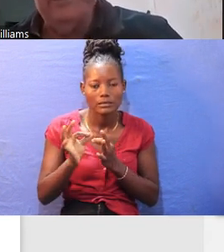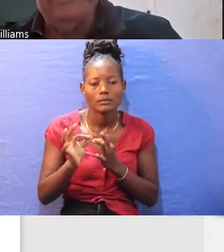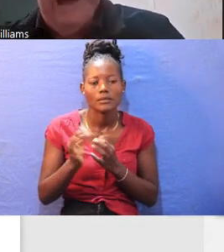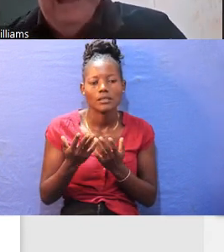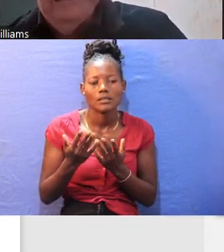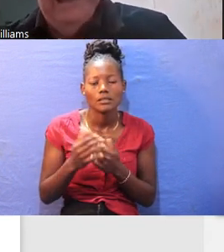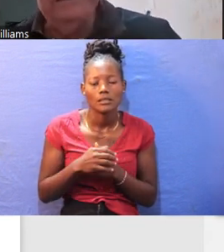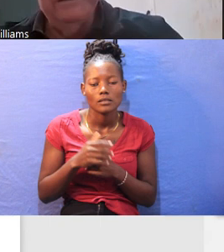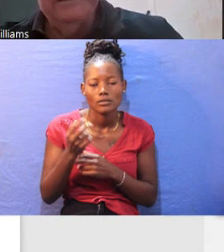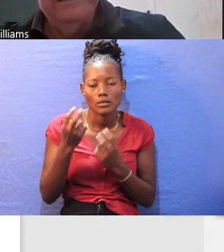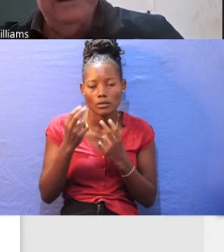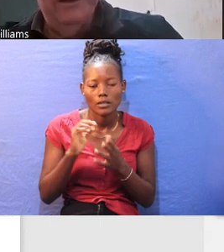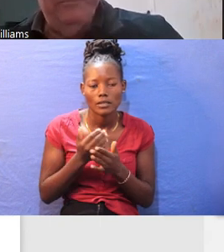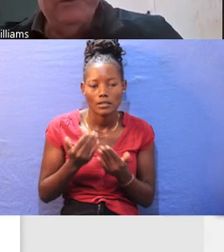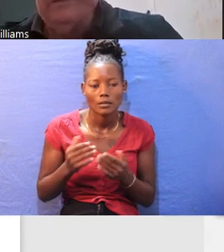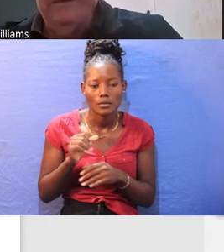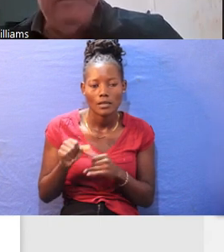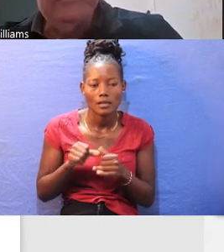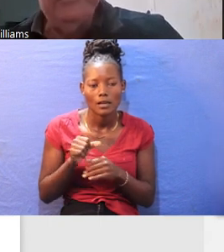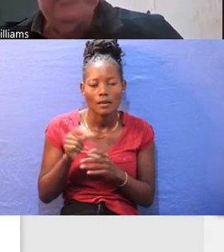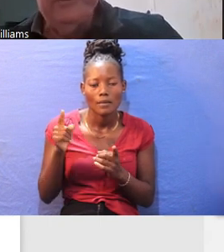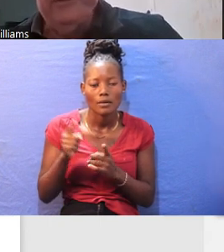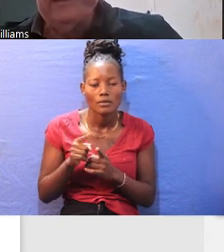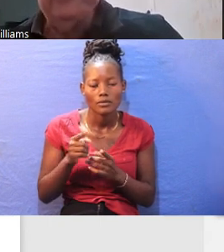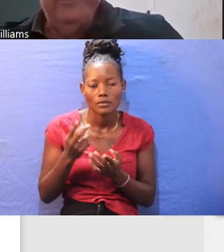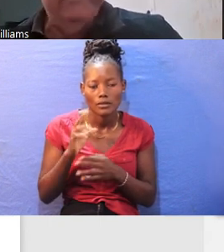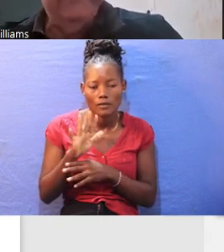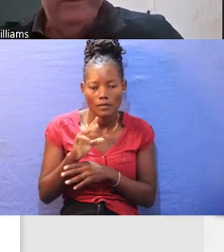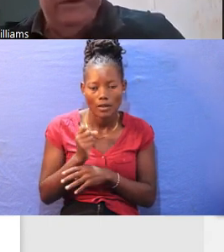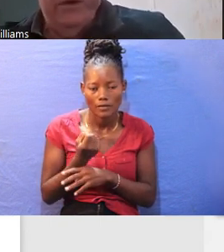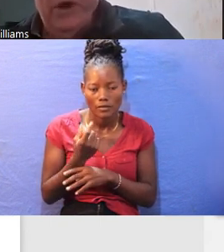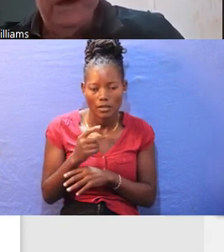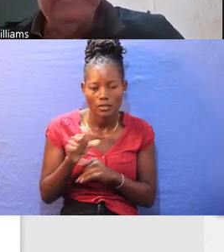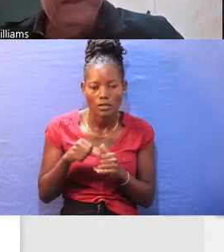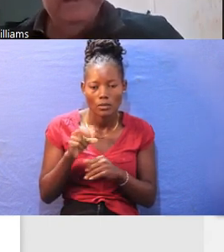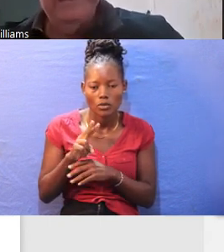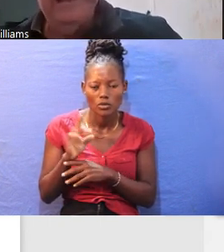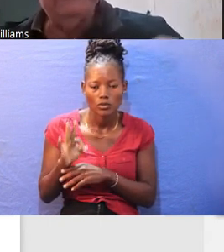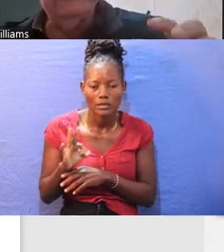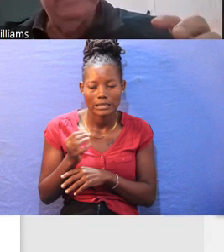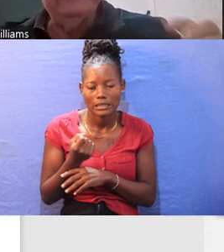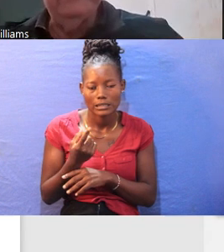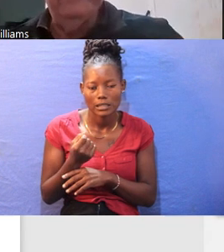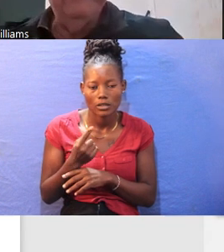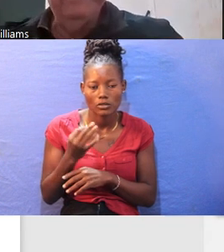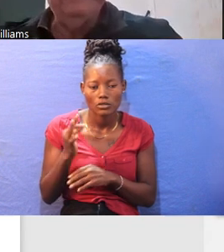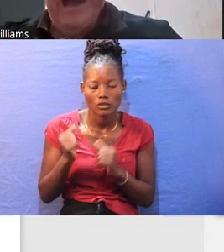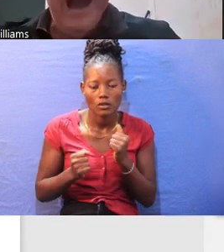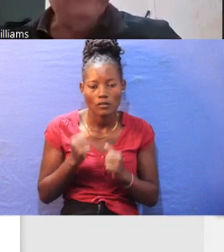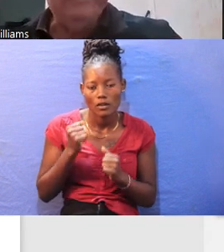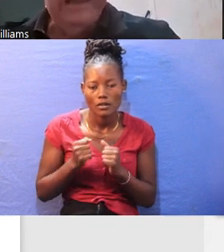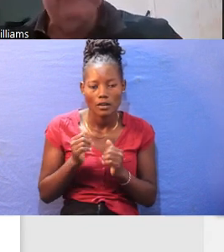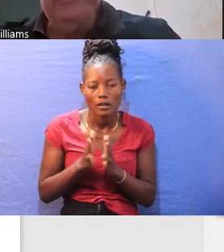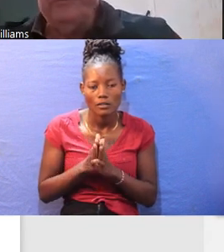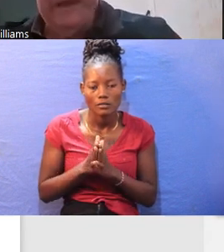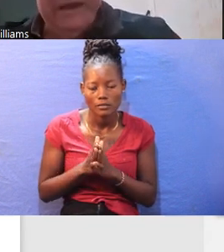5 seconds. I like, personally, about 2 to 3 seconds of a run at the